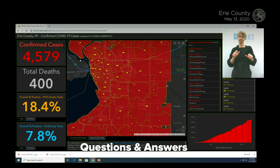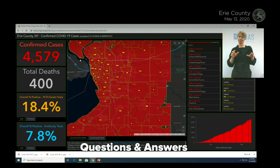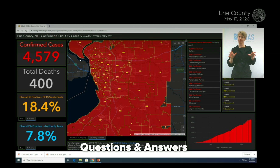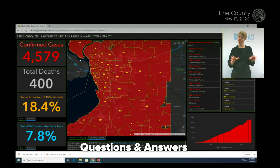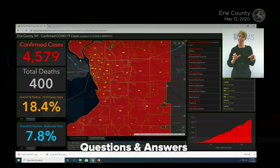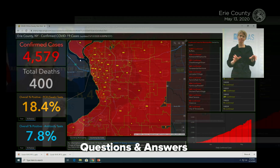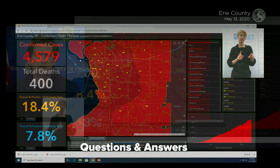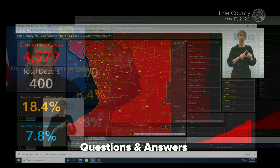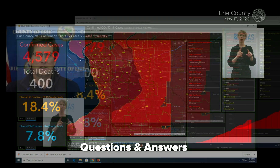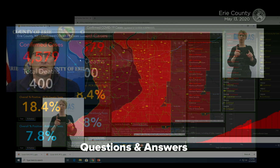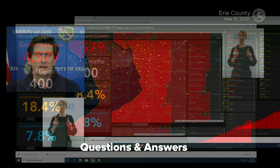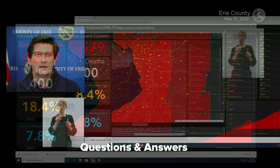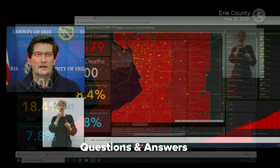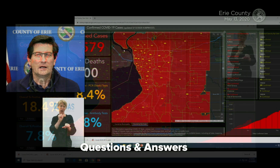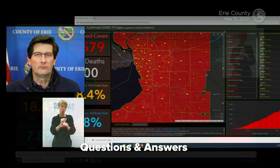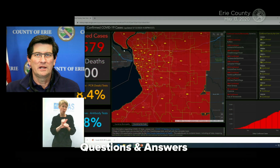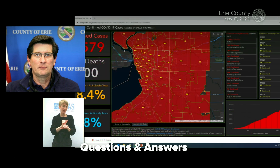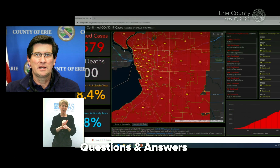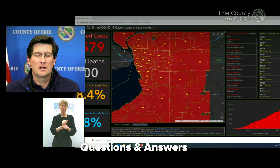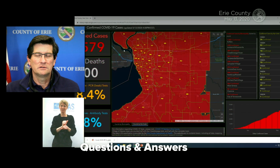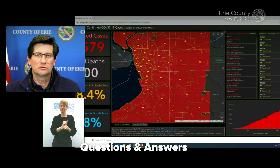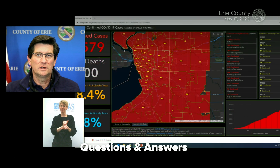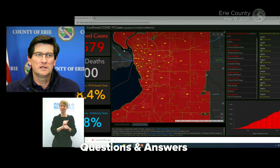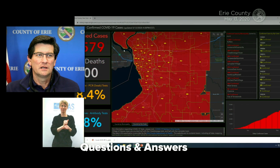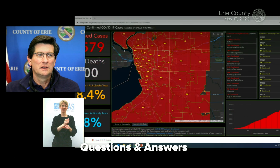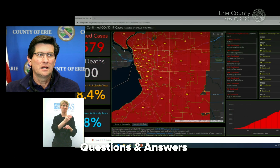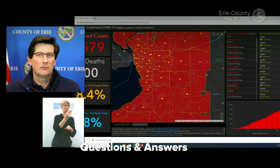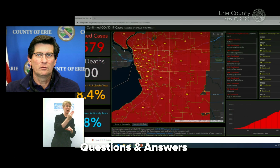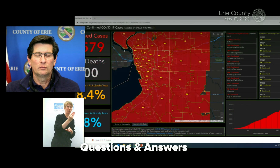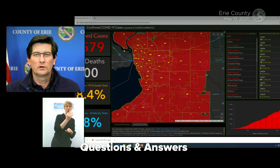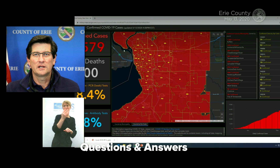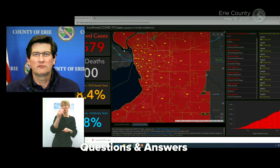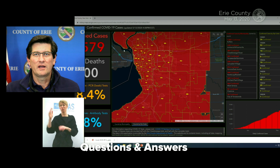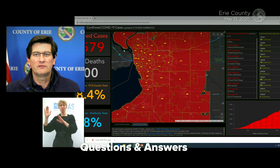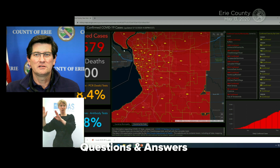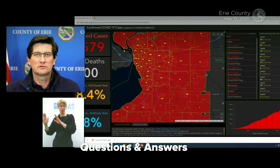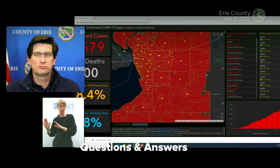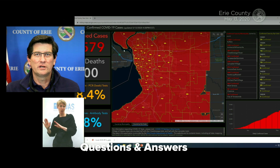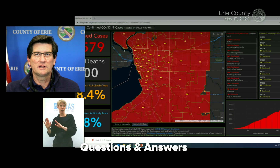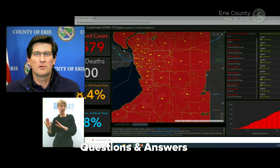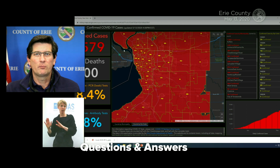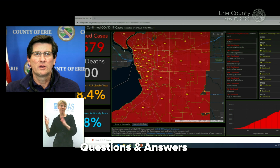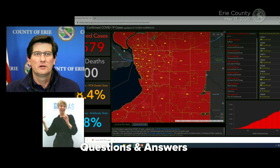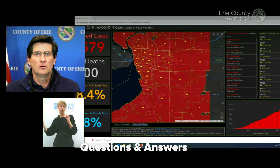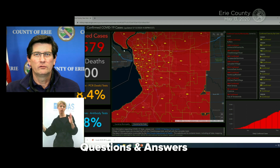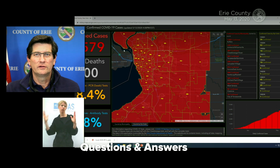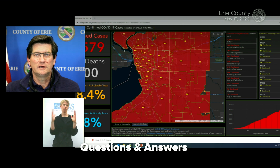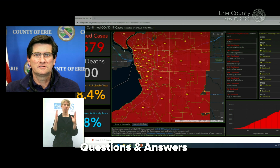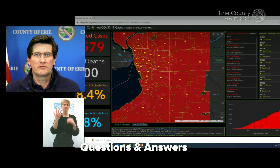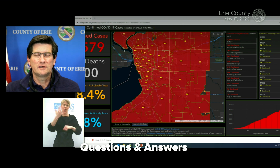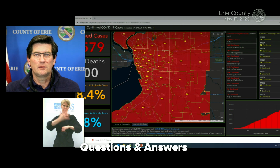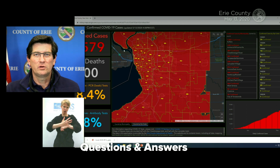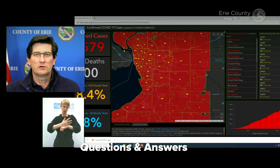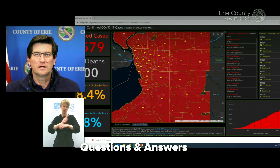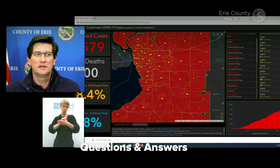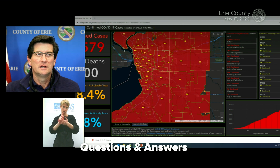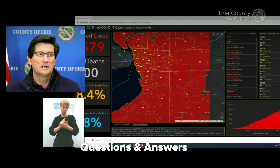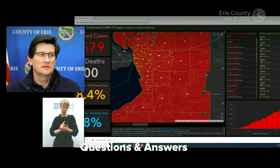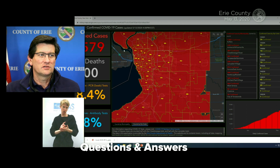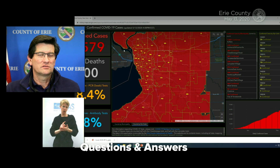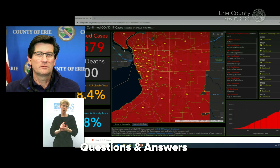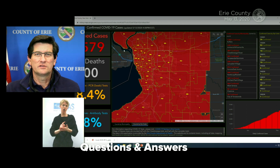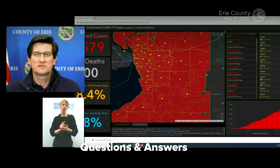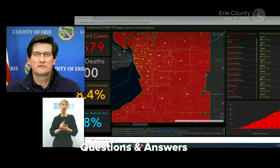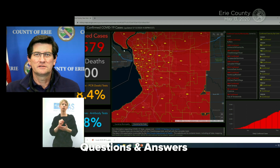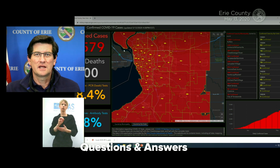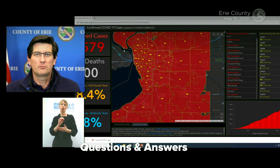basically not working 7 days a week, many hours a week, but we're working 5 days, we're splitting them up over the 7-day period, and